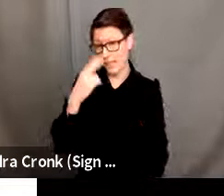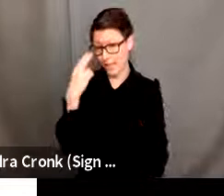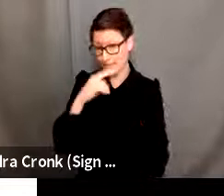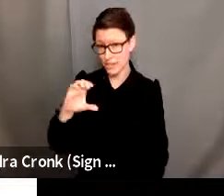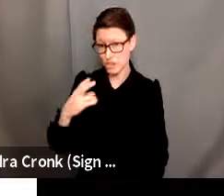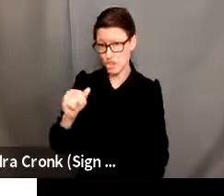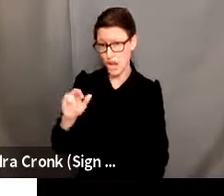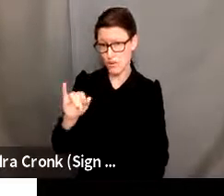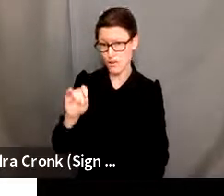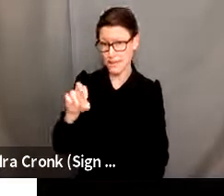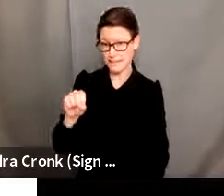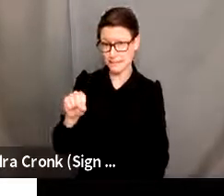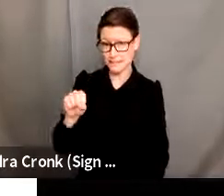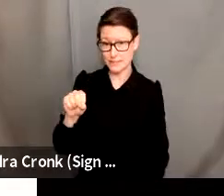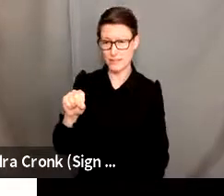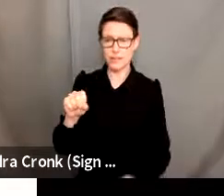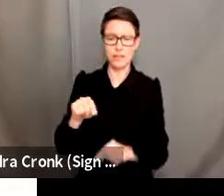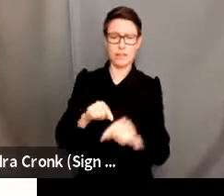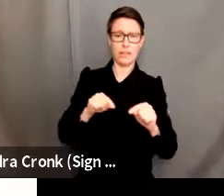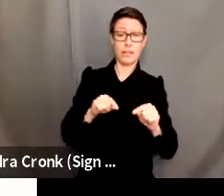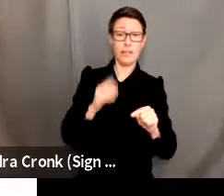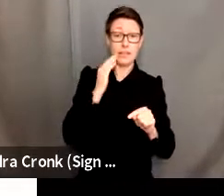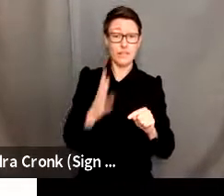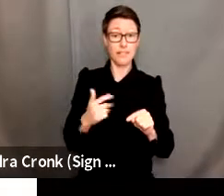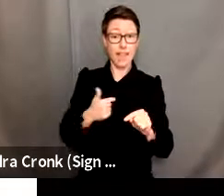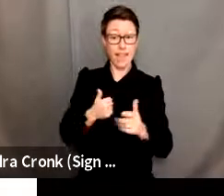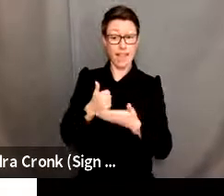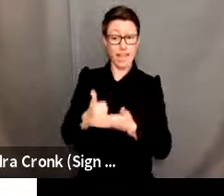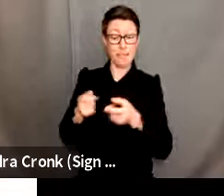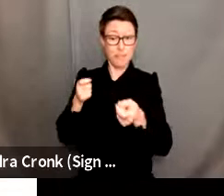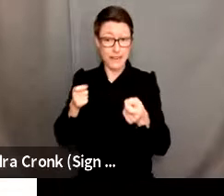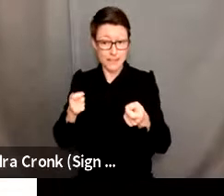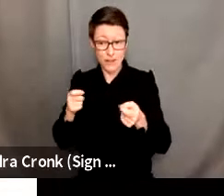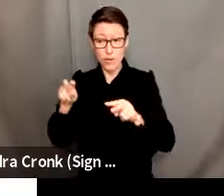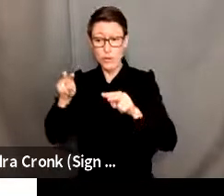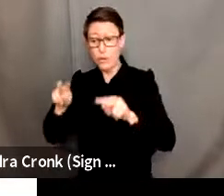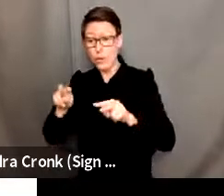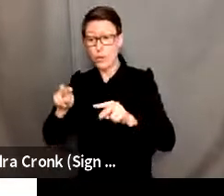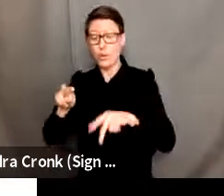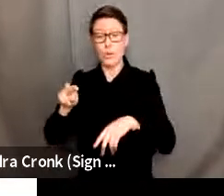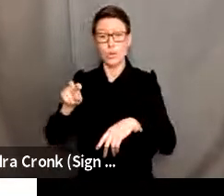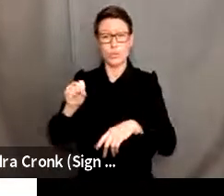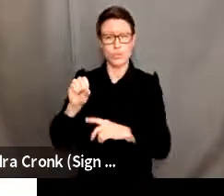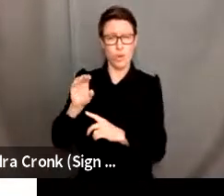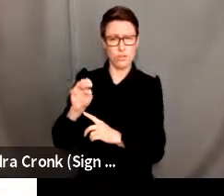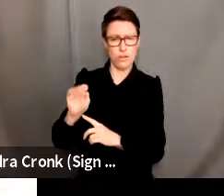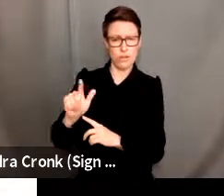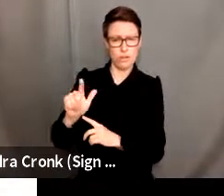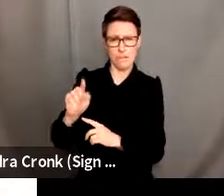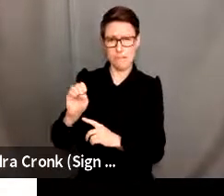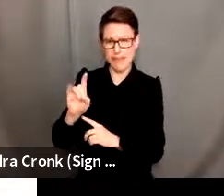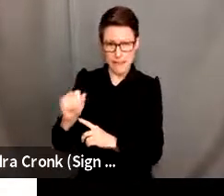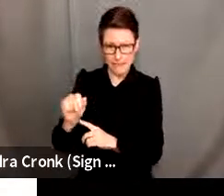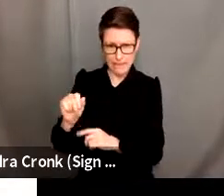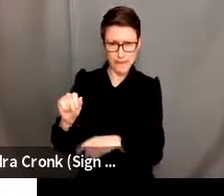that I help manage and oversee the social media and social footprint for Catholic Charities. So all of their social media and